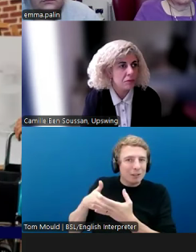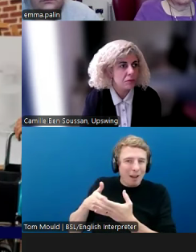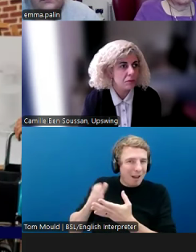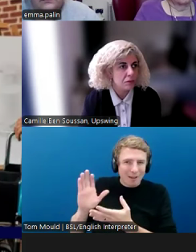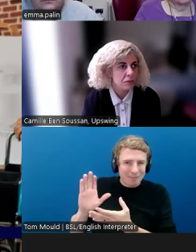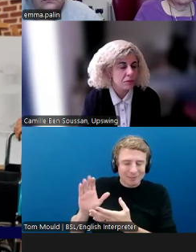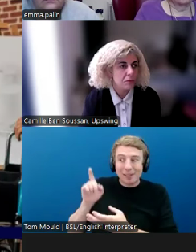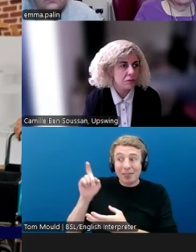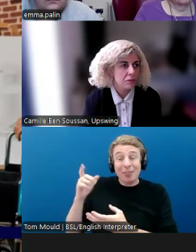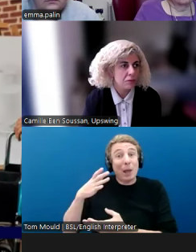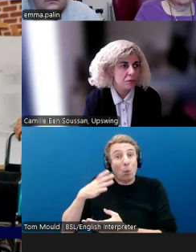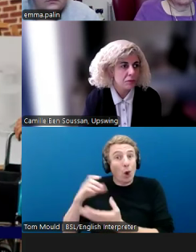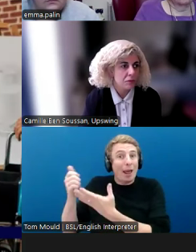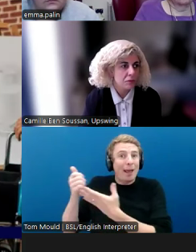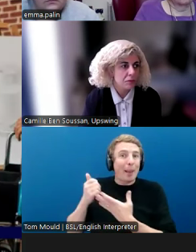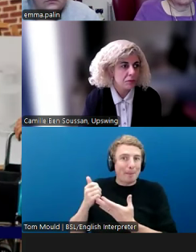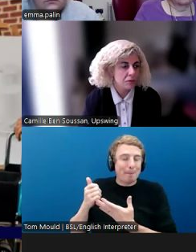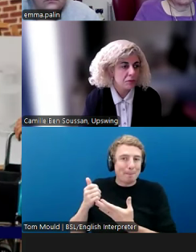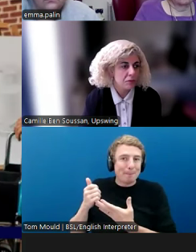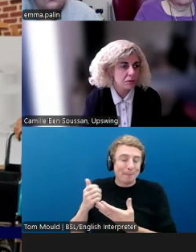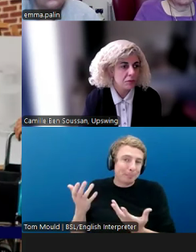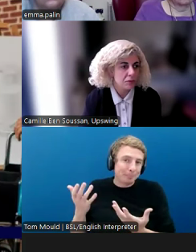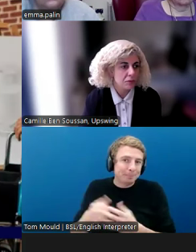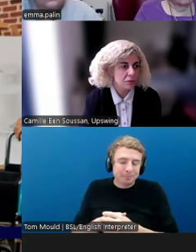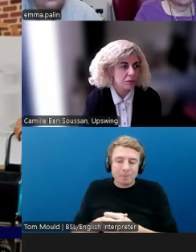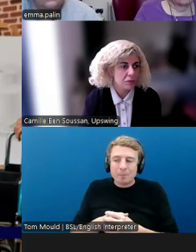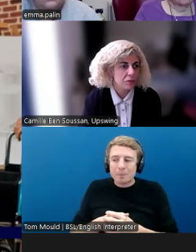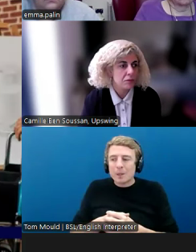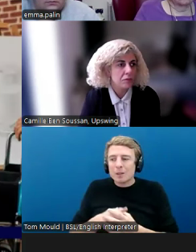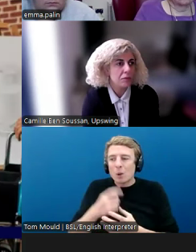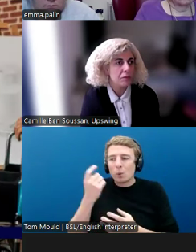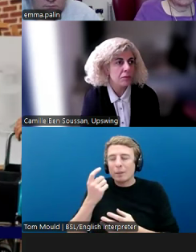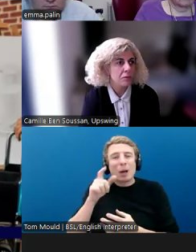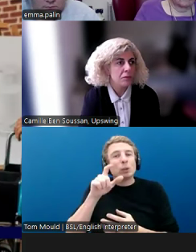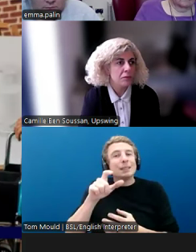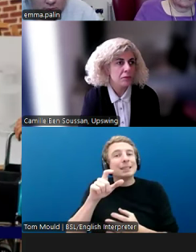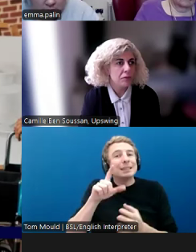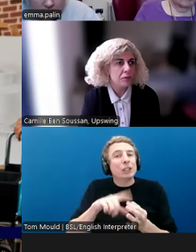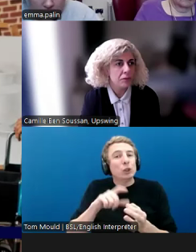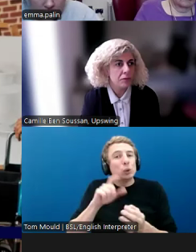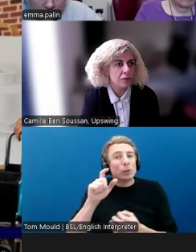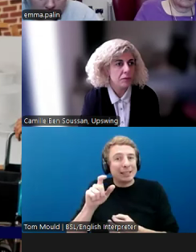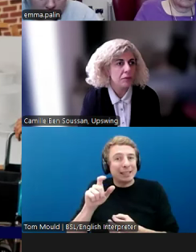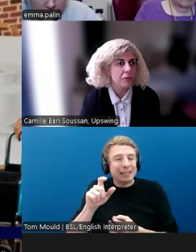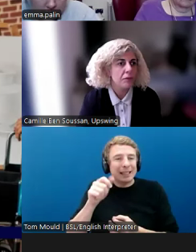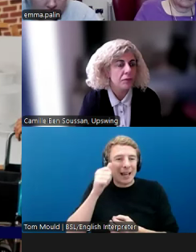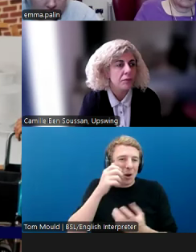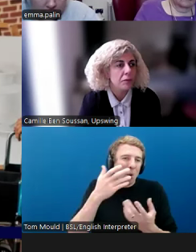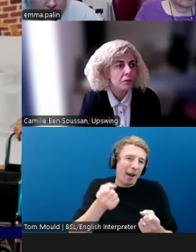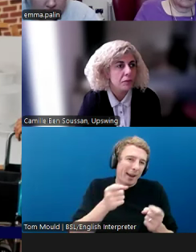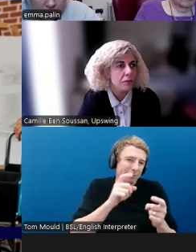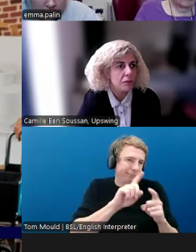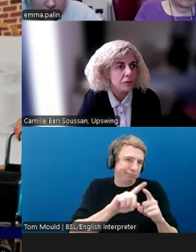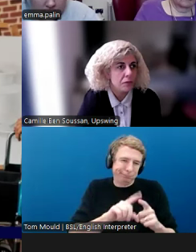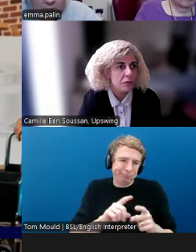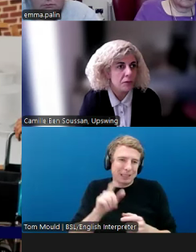creativity, and we're seeing that now. Particularly, I'm talking just mainly about CQC here. We know we have CIW, CIS, but for example,